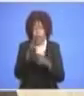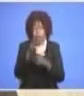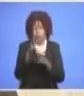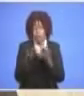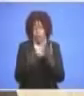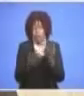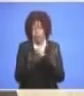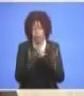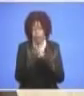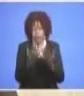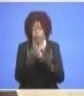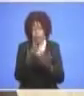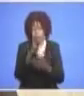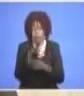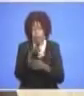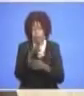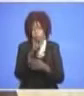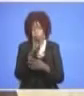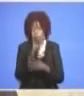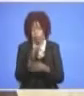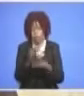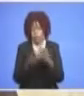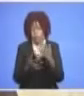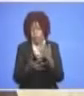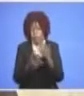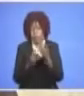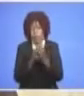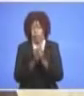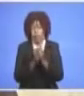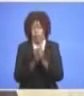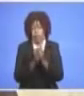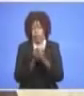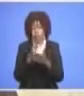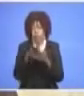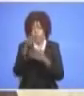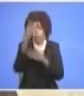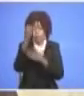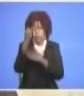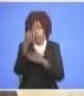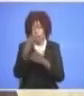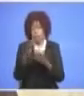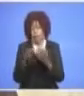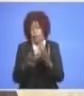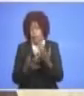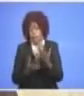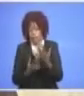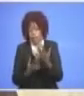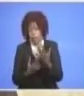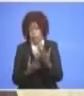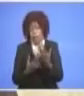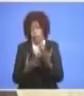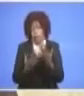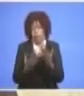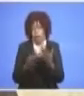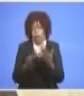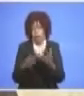I gave an expression before on an Ash Wednesday service about the whole aspect of the burn of life.